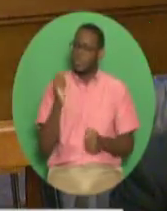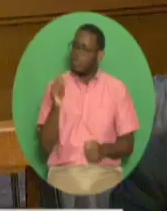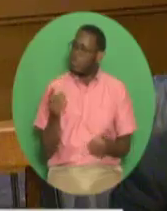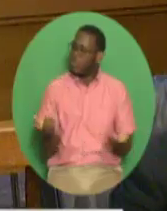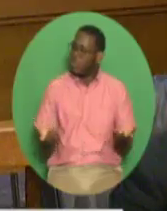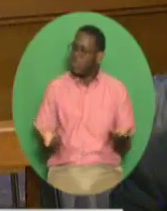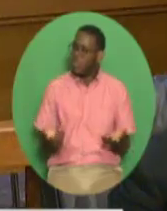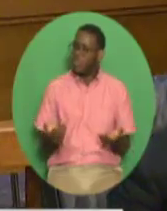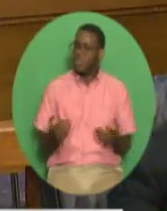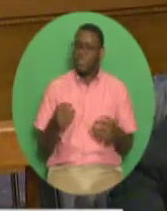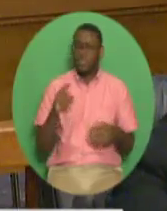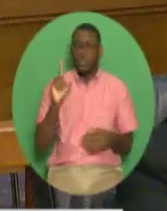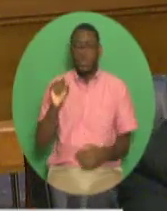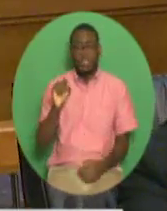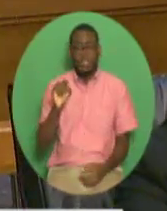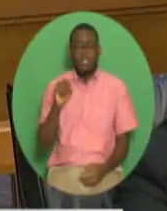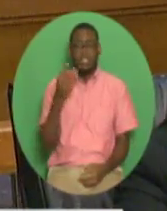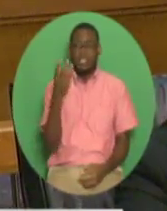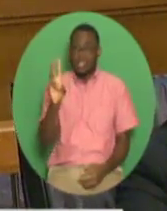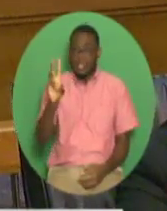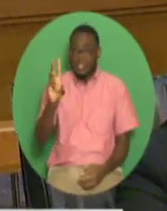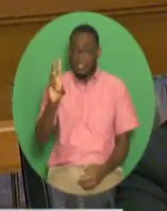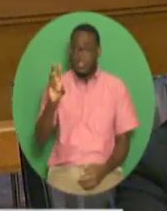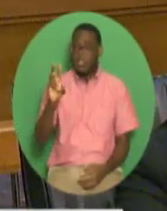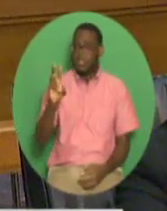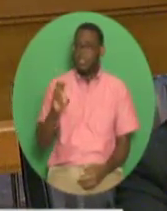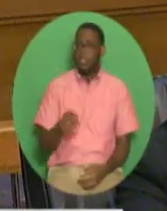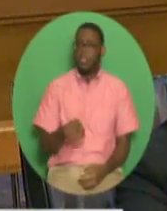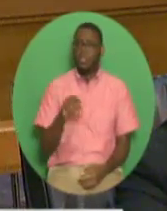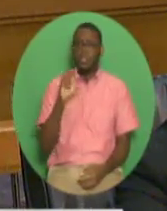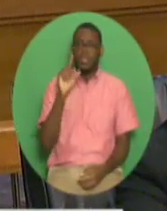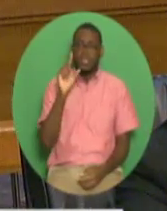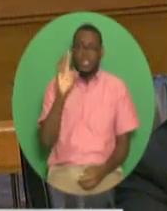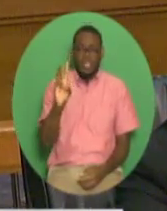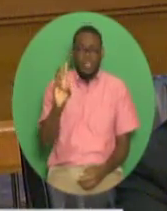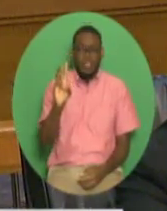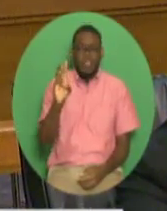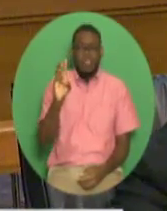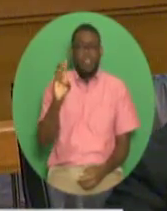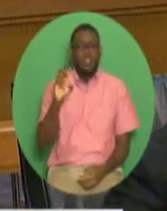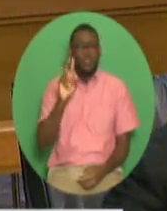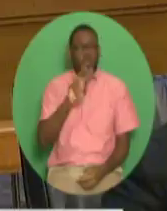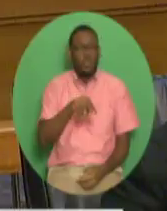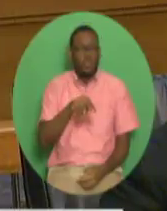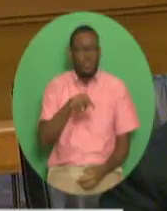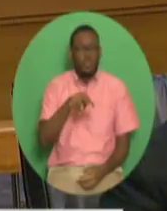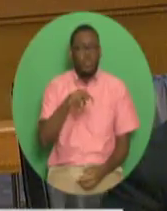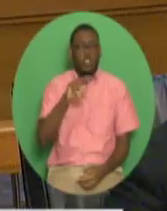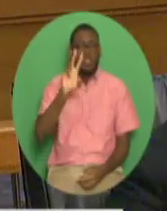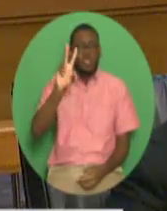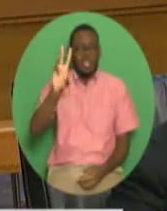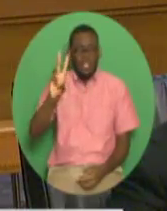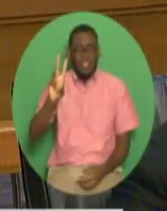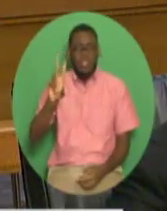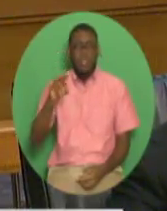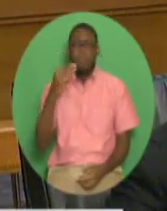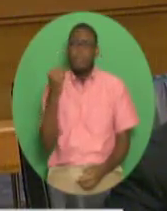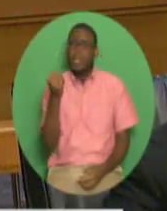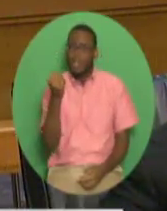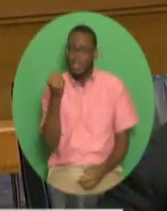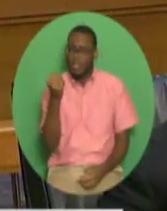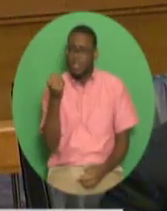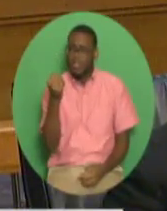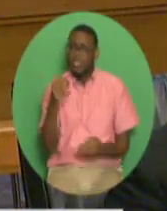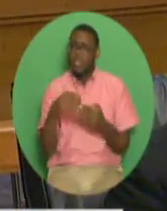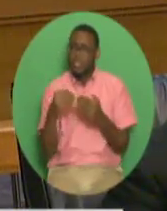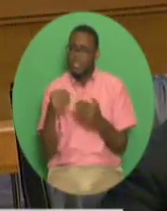in 2016 was just over $600 million, $626 million. 2017 would have been